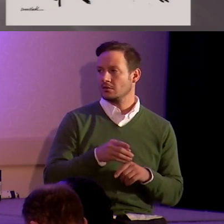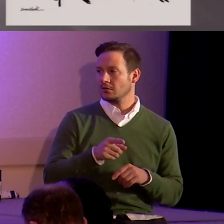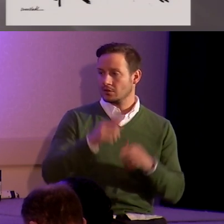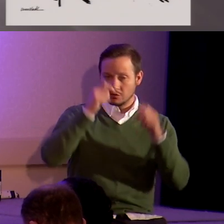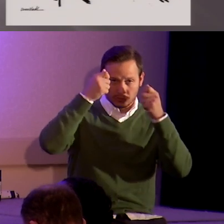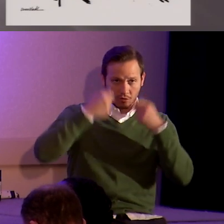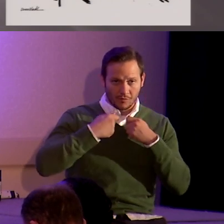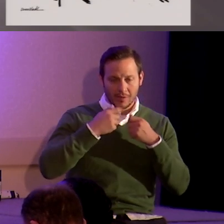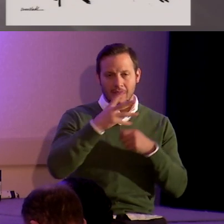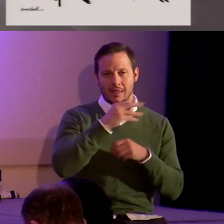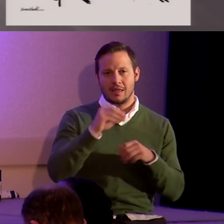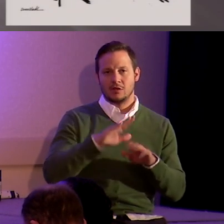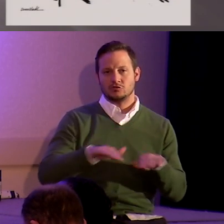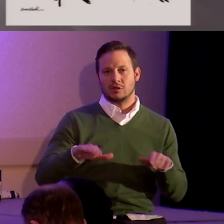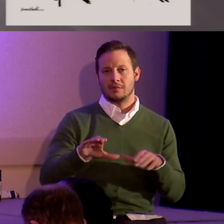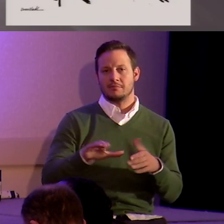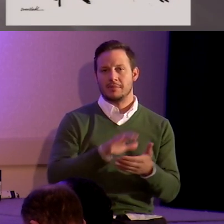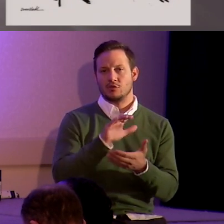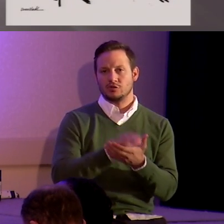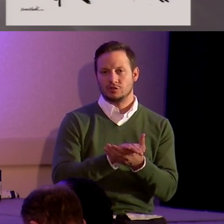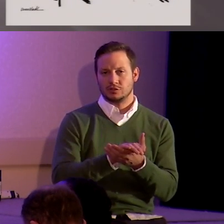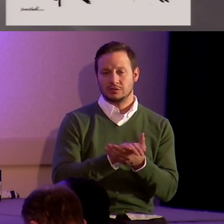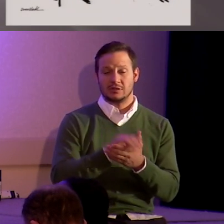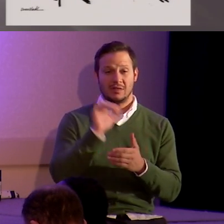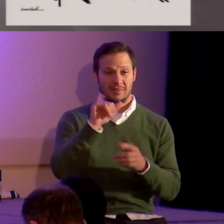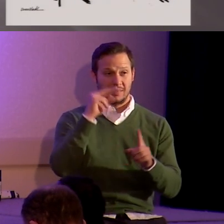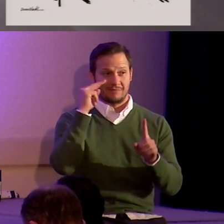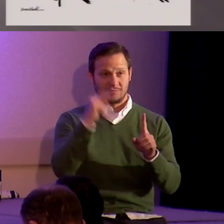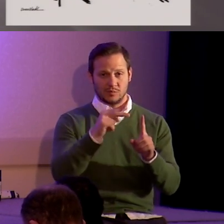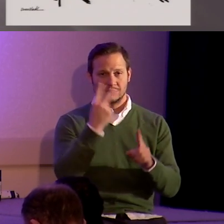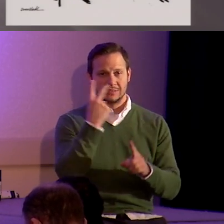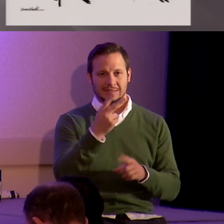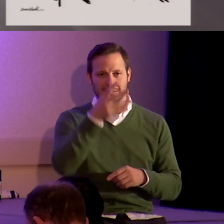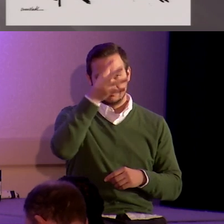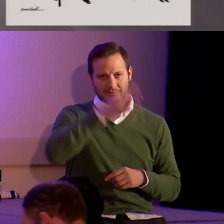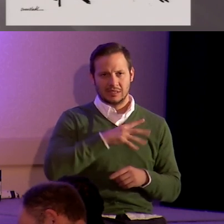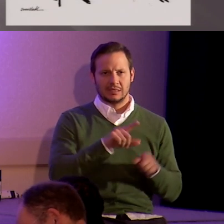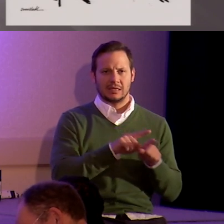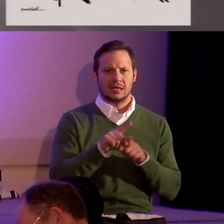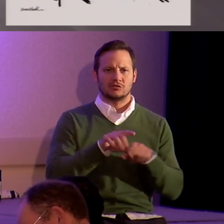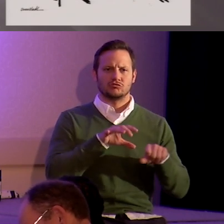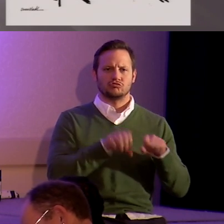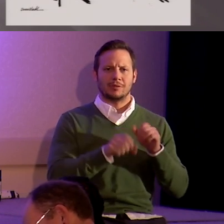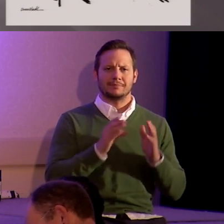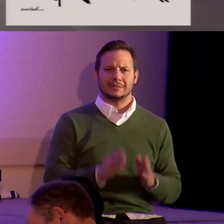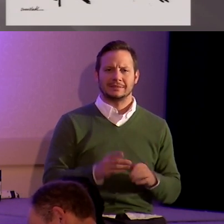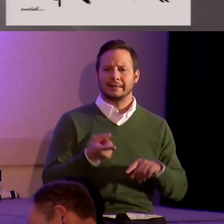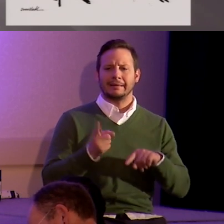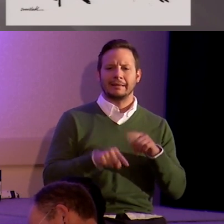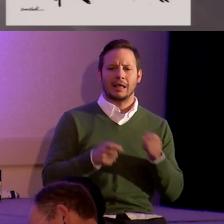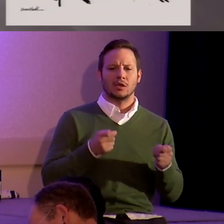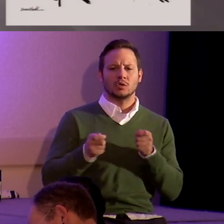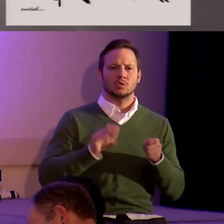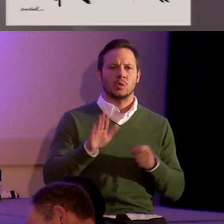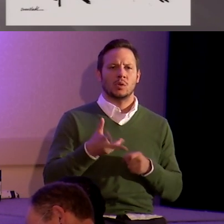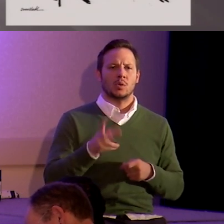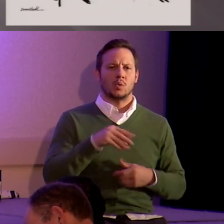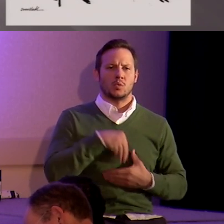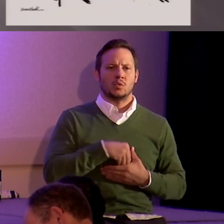child marriages. This viewpoint also sees men as rapists, unable to control their